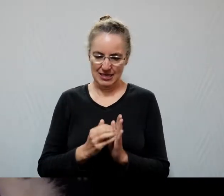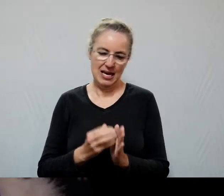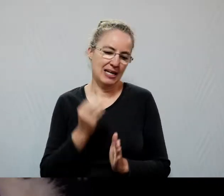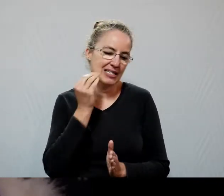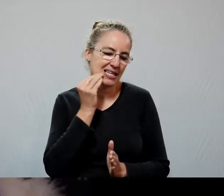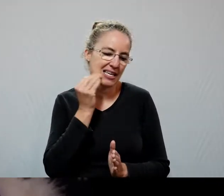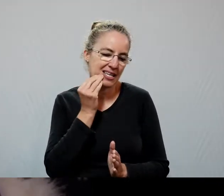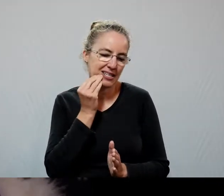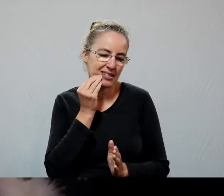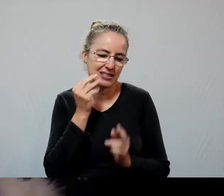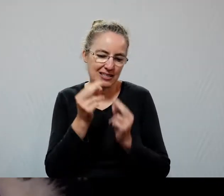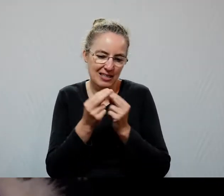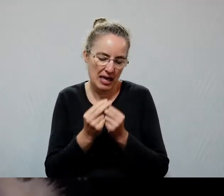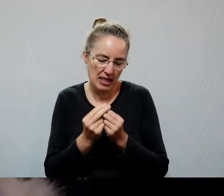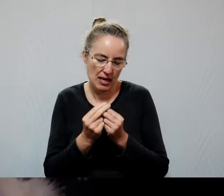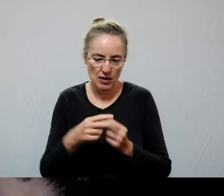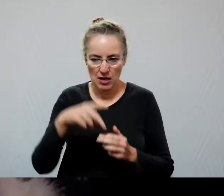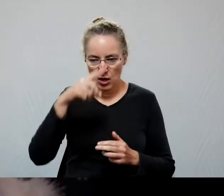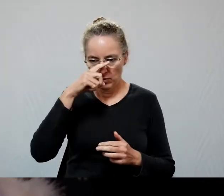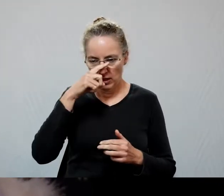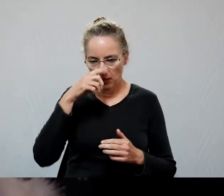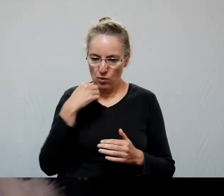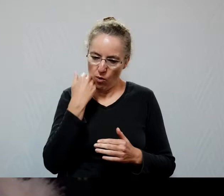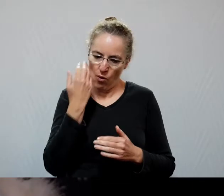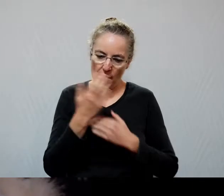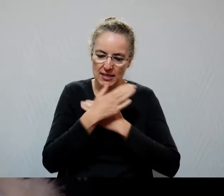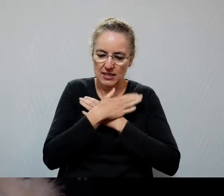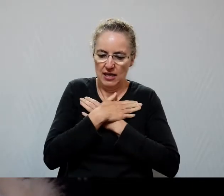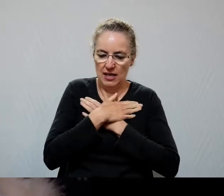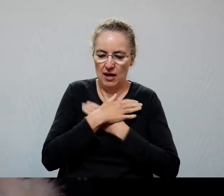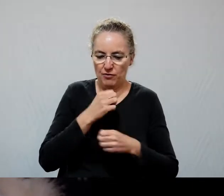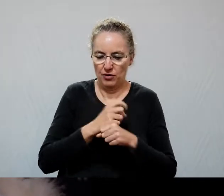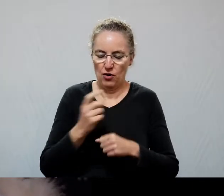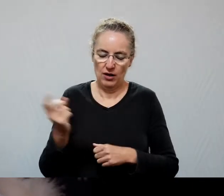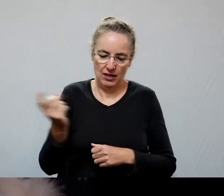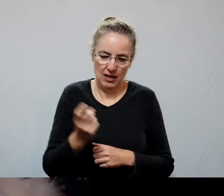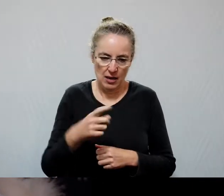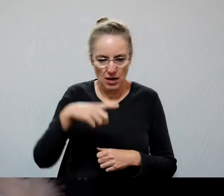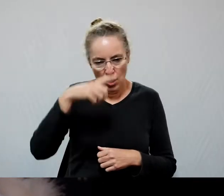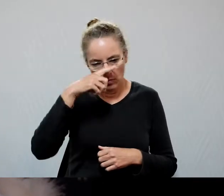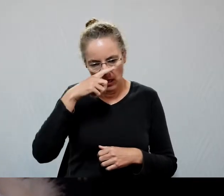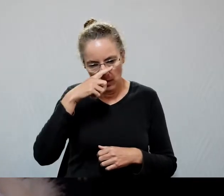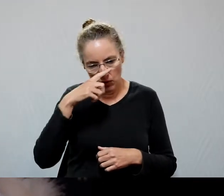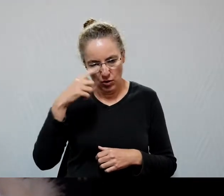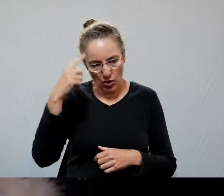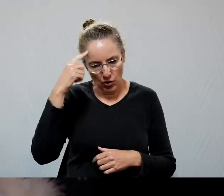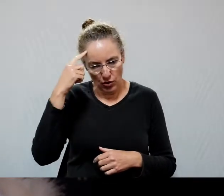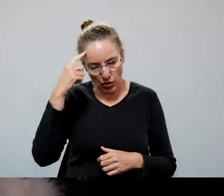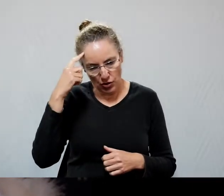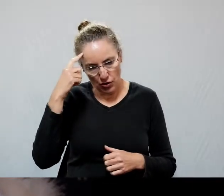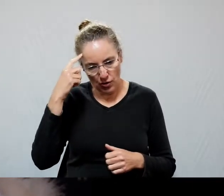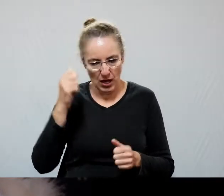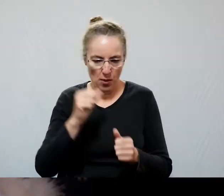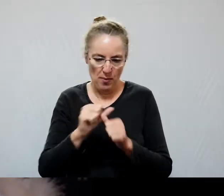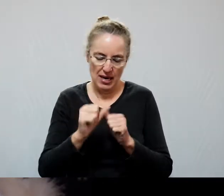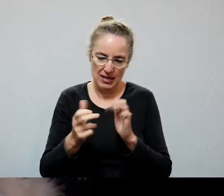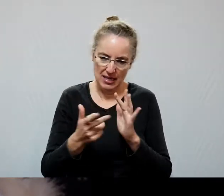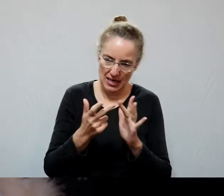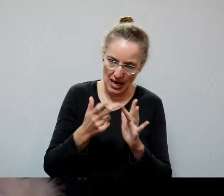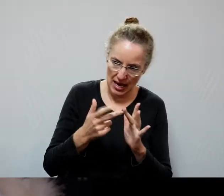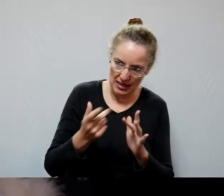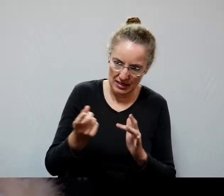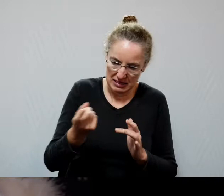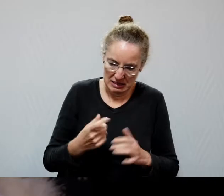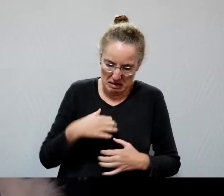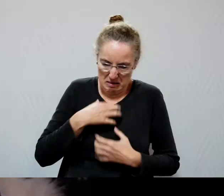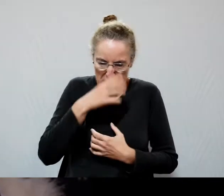them. People who had always loved God came, and people who thought they were better than others came. They